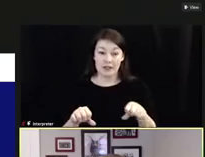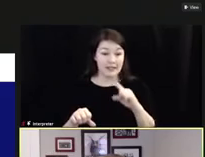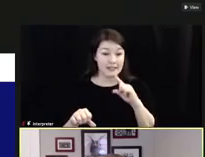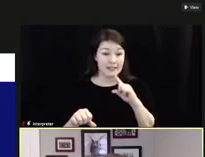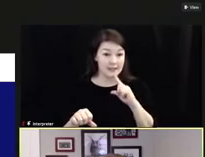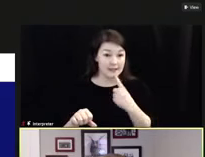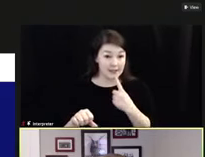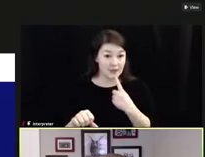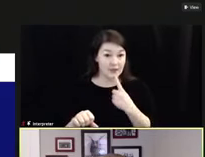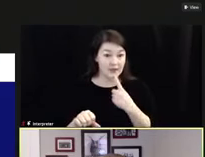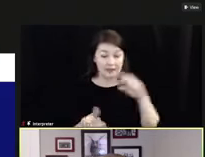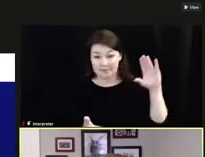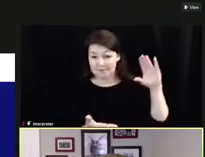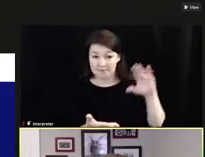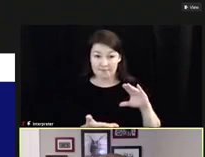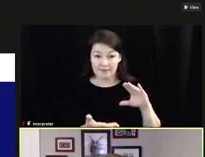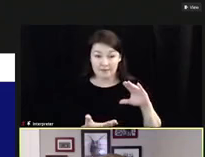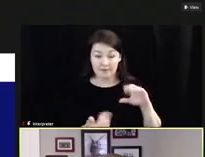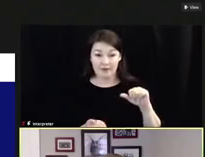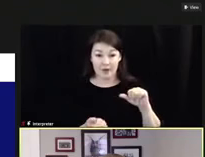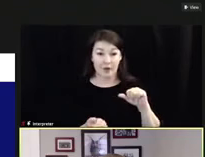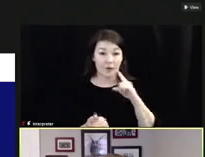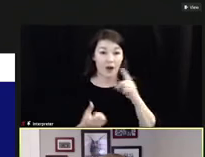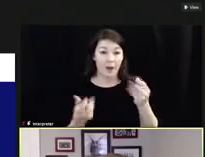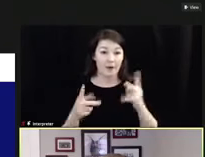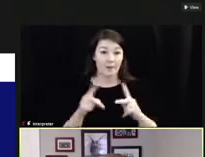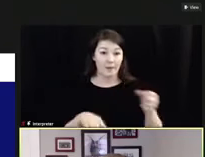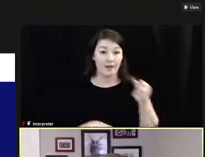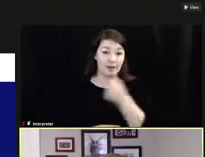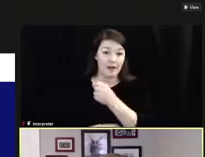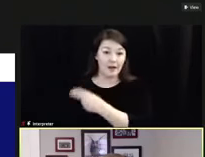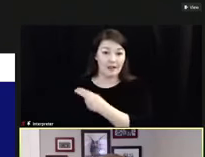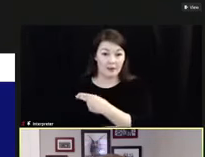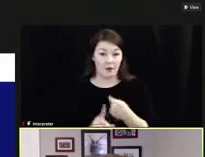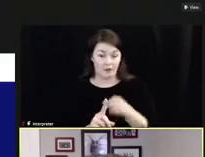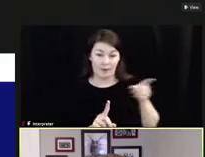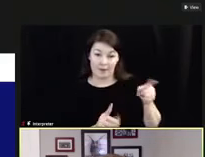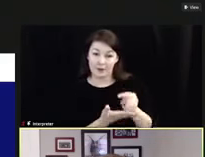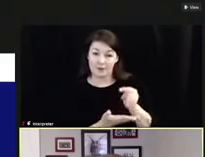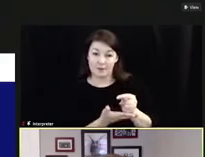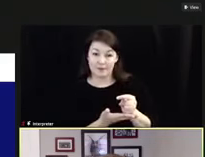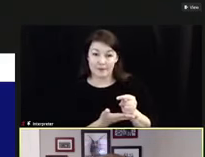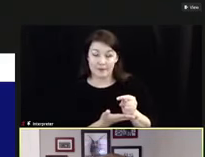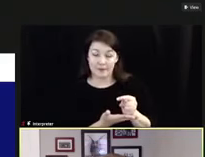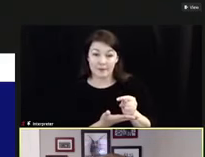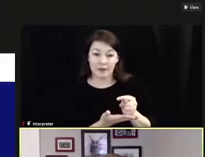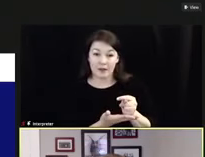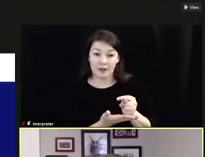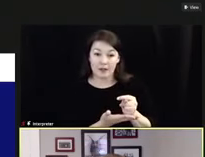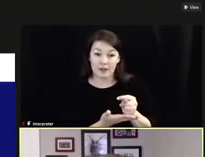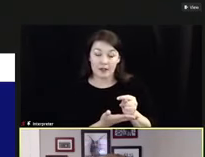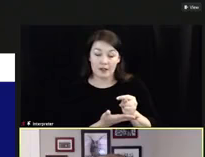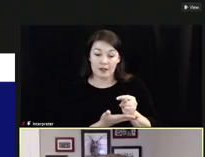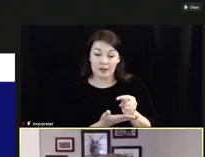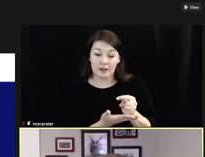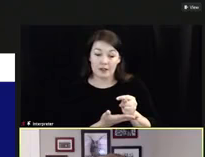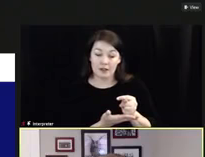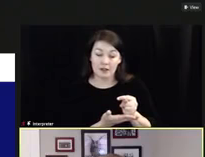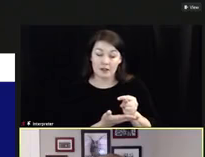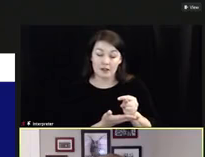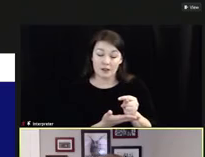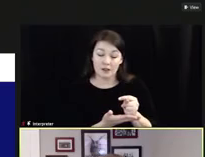impact of monoclonal antibodies in decreasing the number of hospitalizations. We're estimating that at the peak of our pandemic in late November,